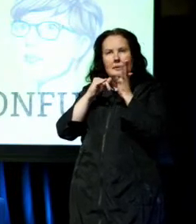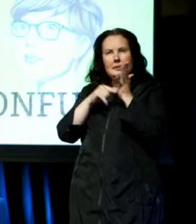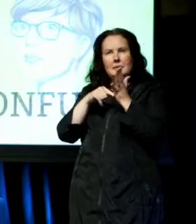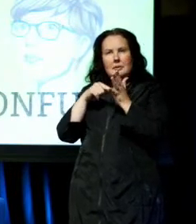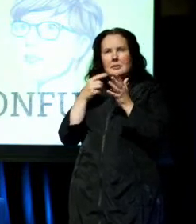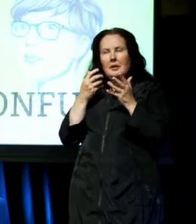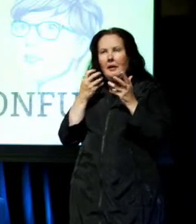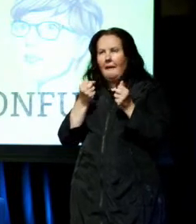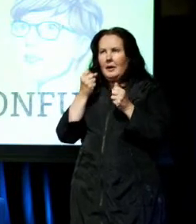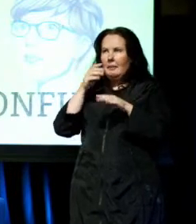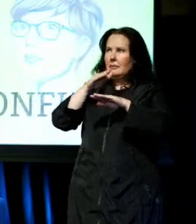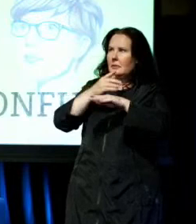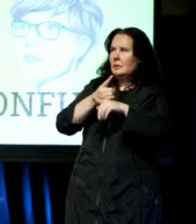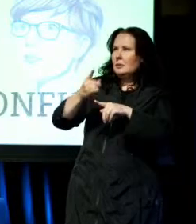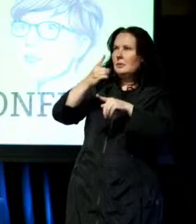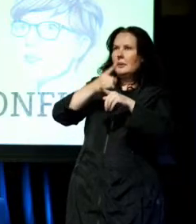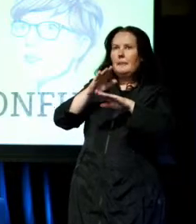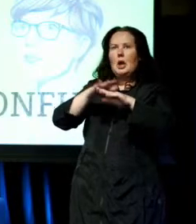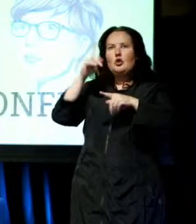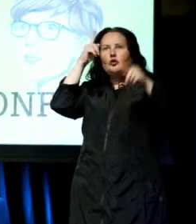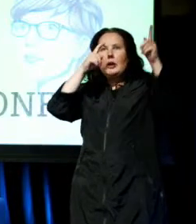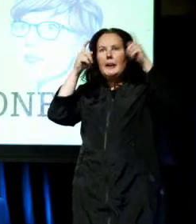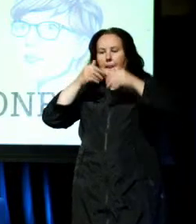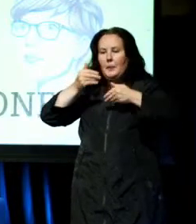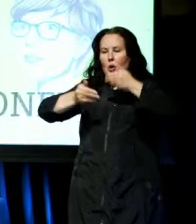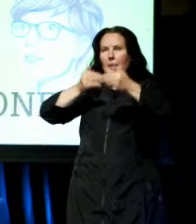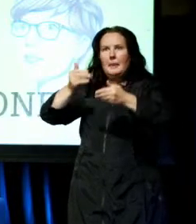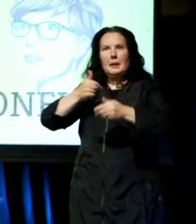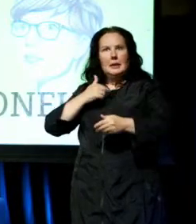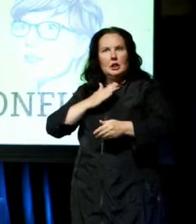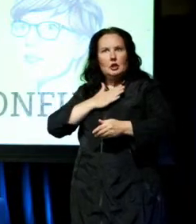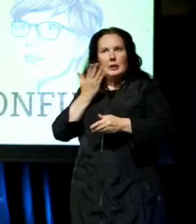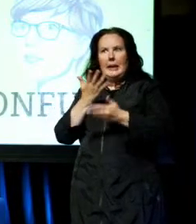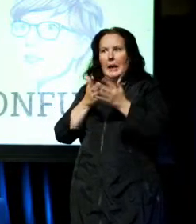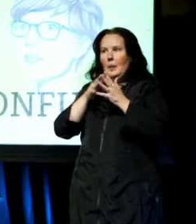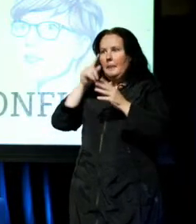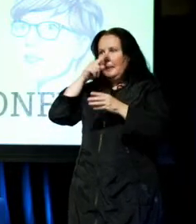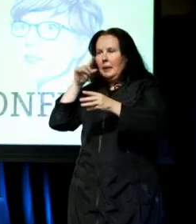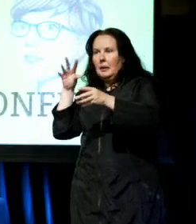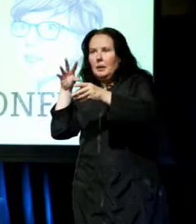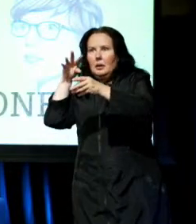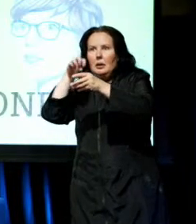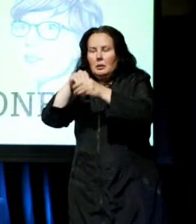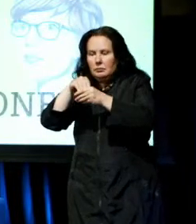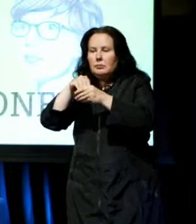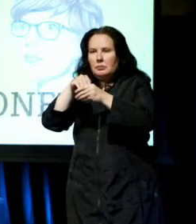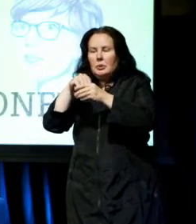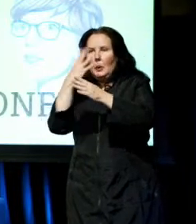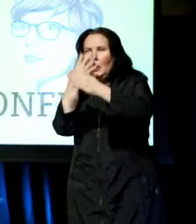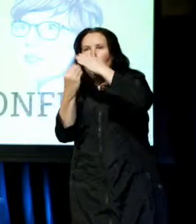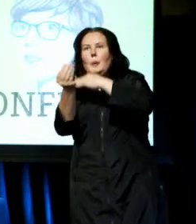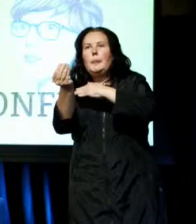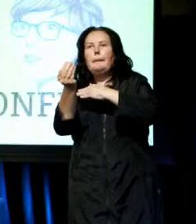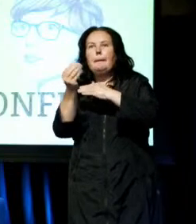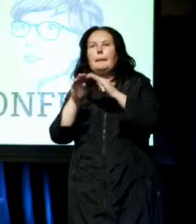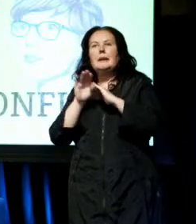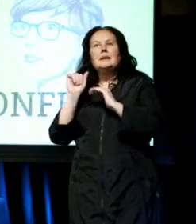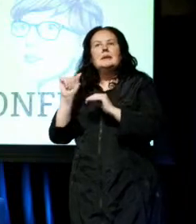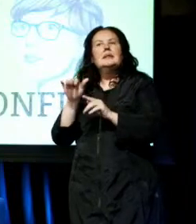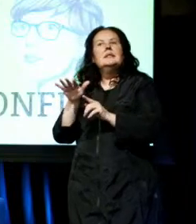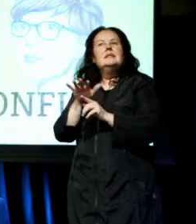creative process. I'm also really interested in like how people get into what they're doing, because there's no one path through the creative